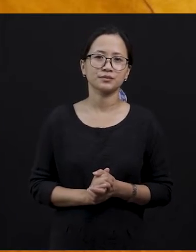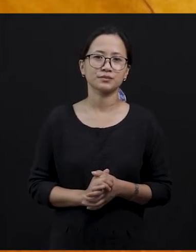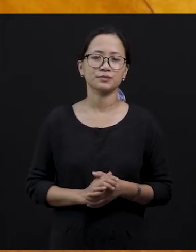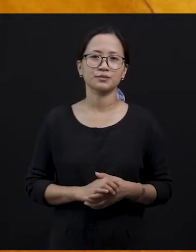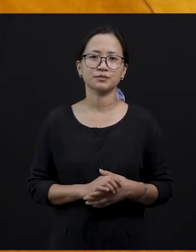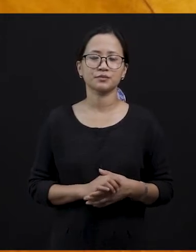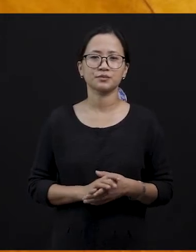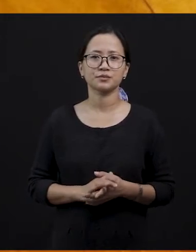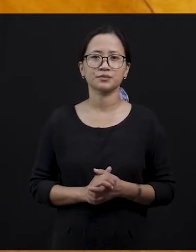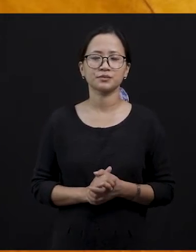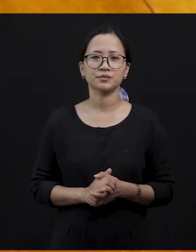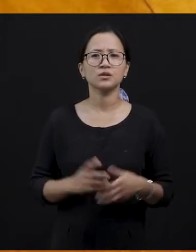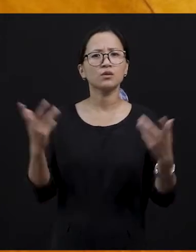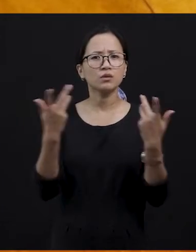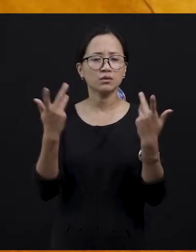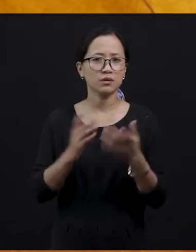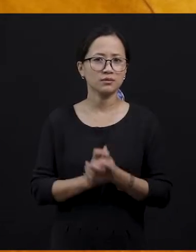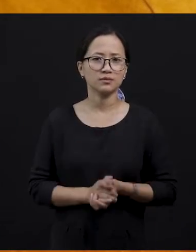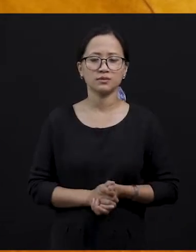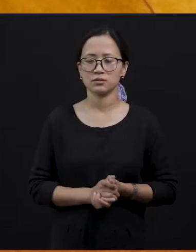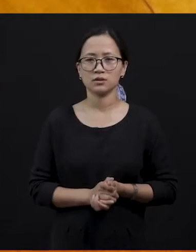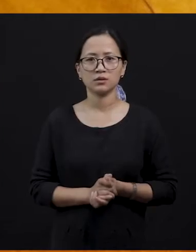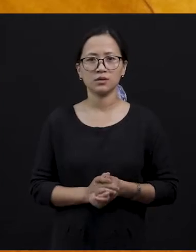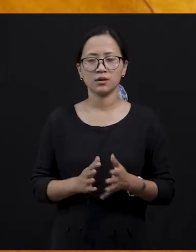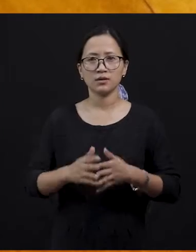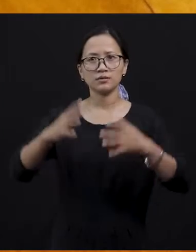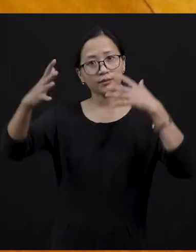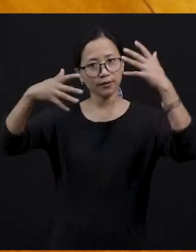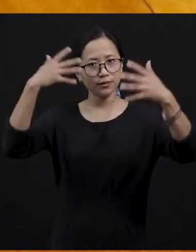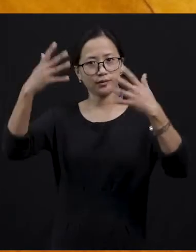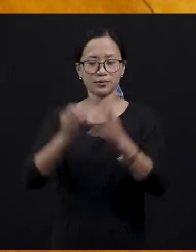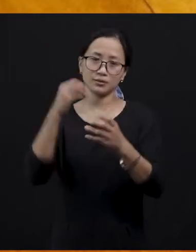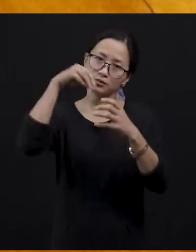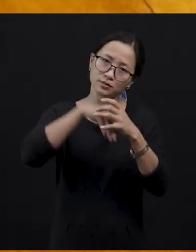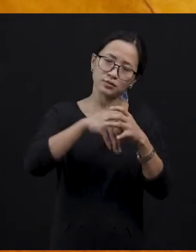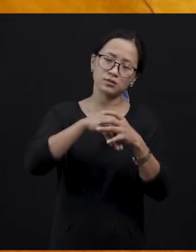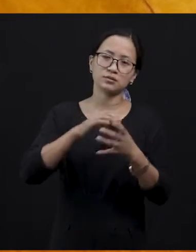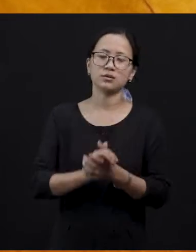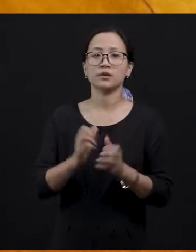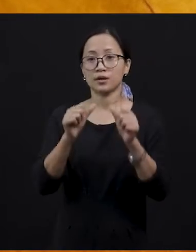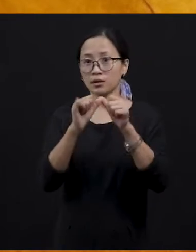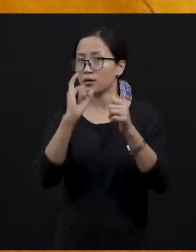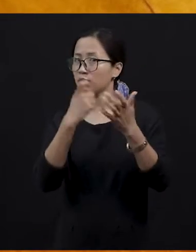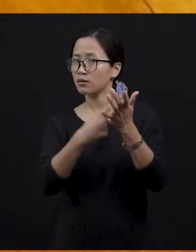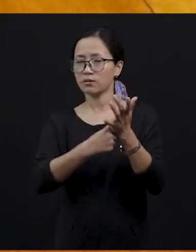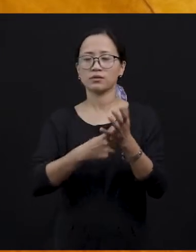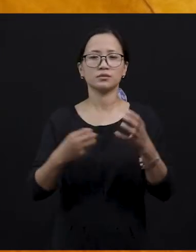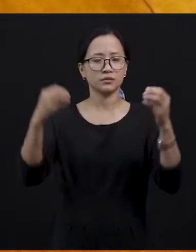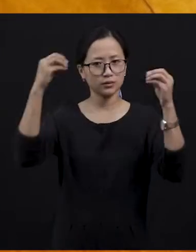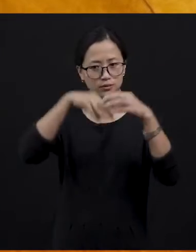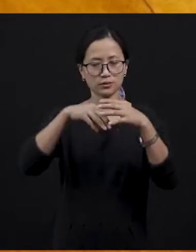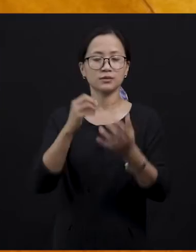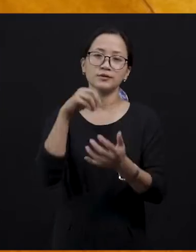will be dry. Why? Because there is air inside. There is air inside